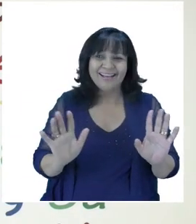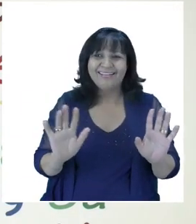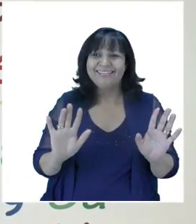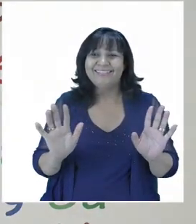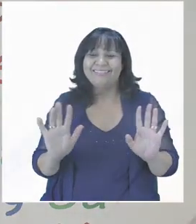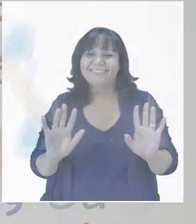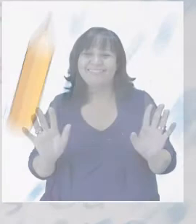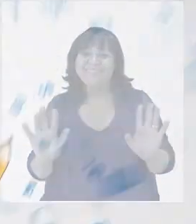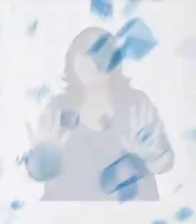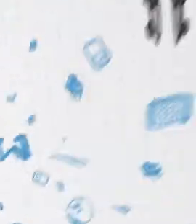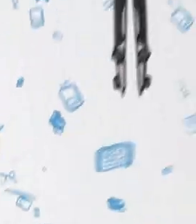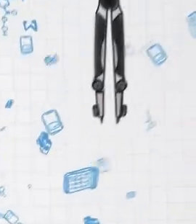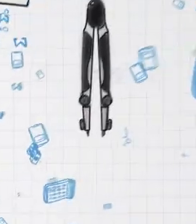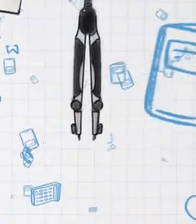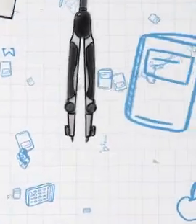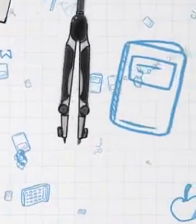goodbye!